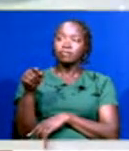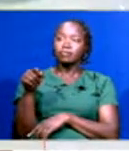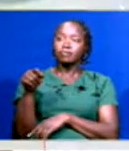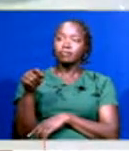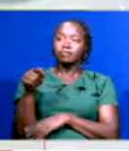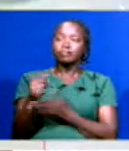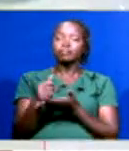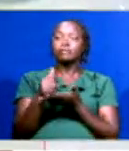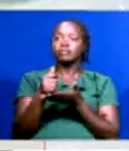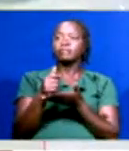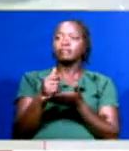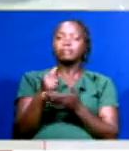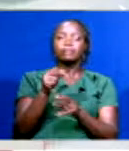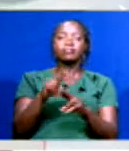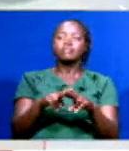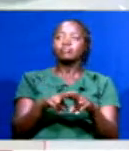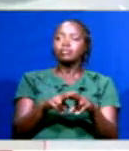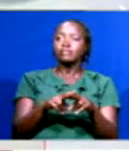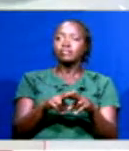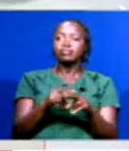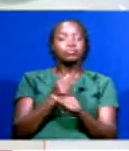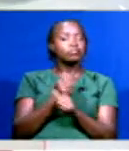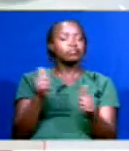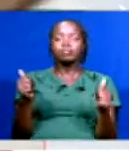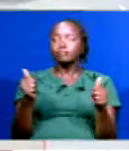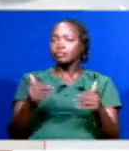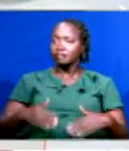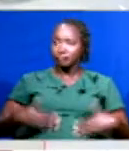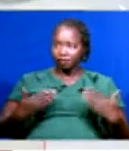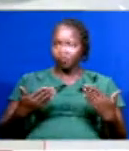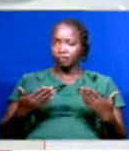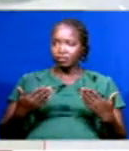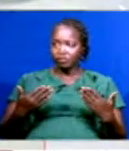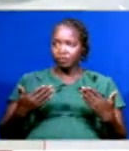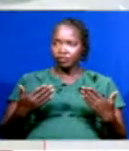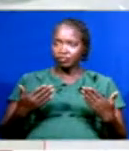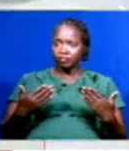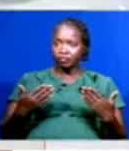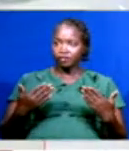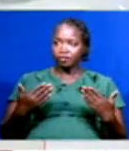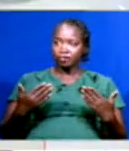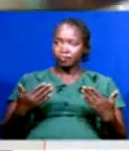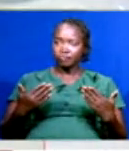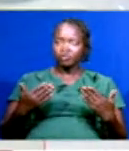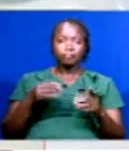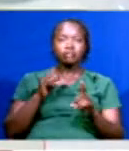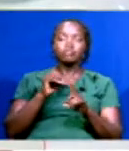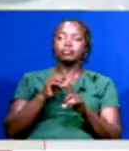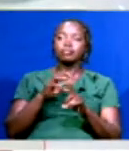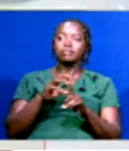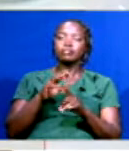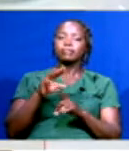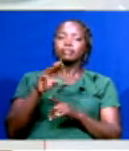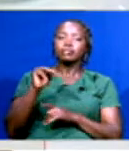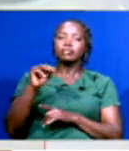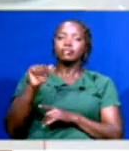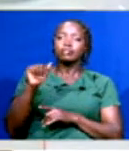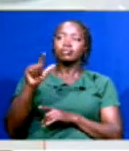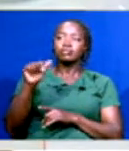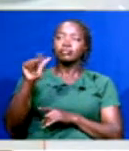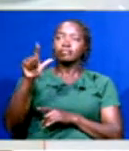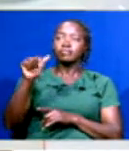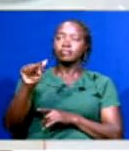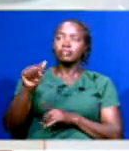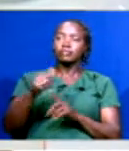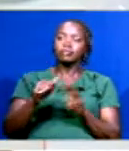nikamsaidia, tukakaa, and he is doing well and I'm very happy. We are mentoring Malala from Western. We